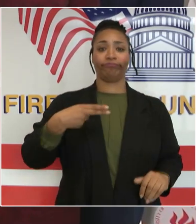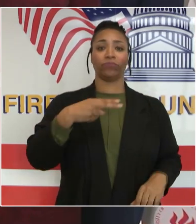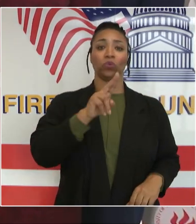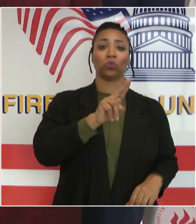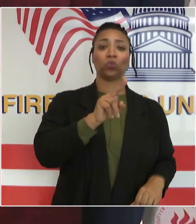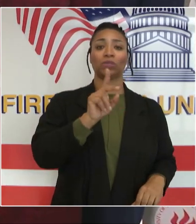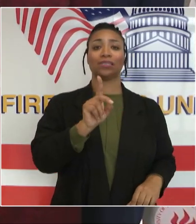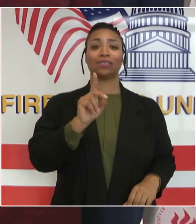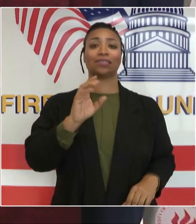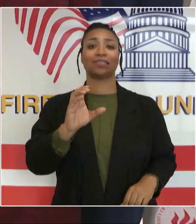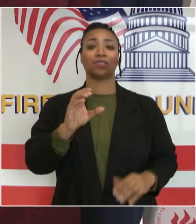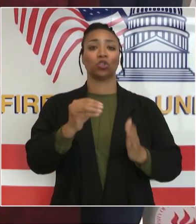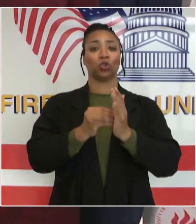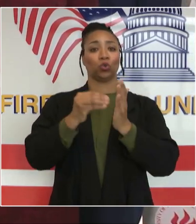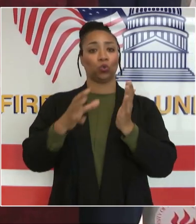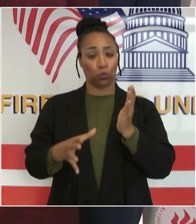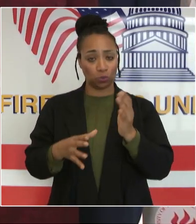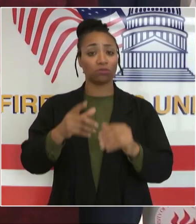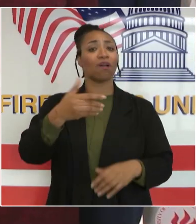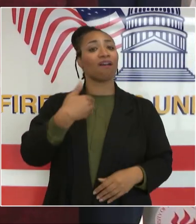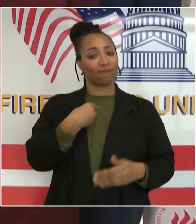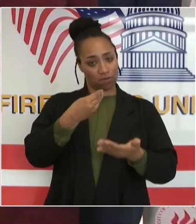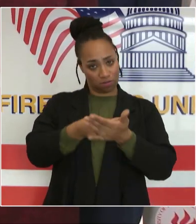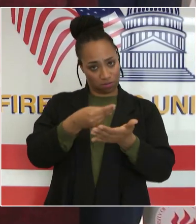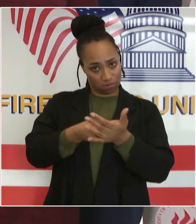our students as well, but for the fire